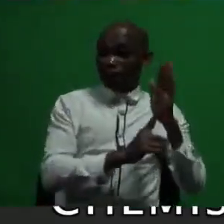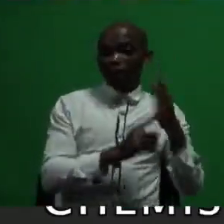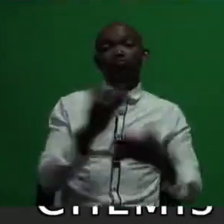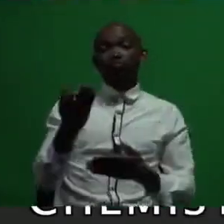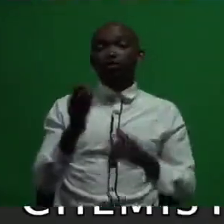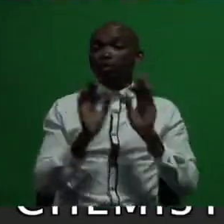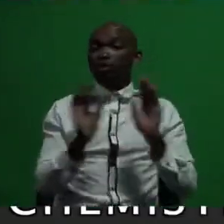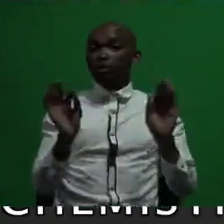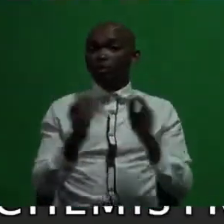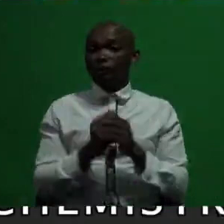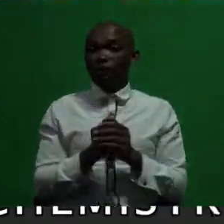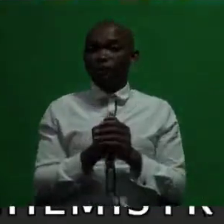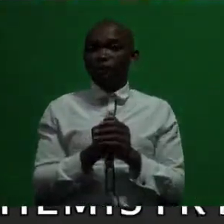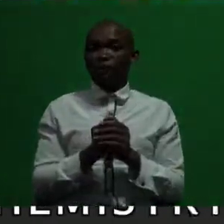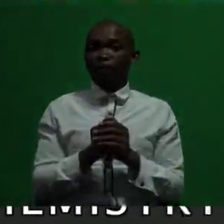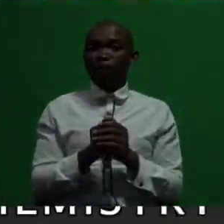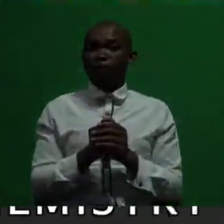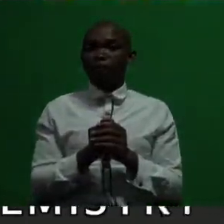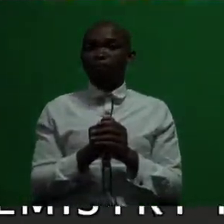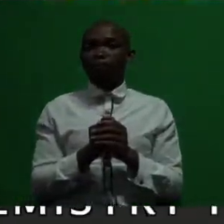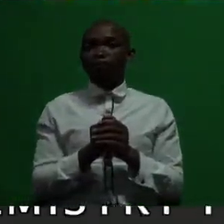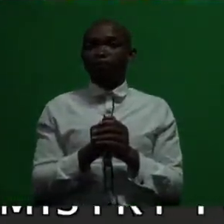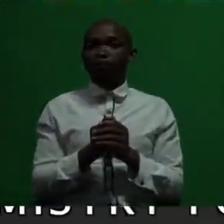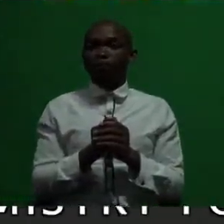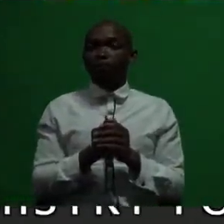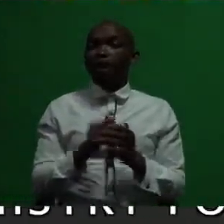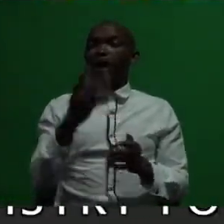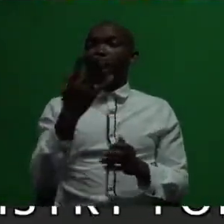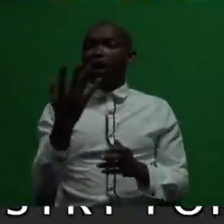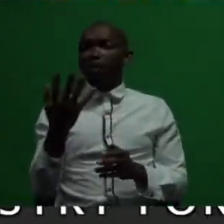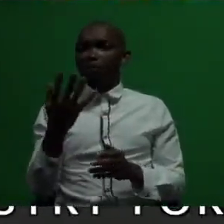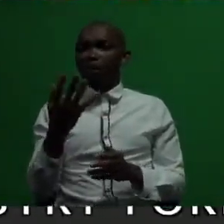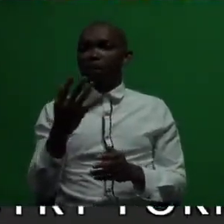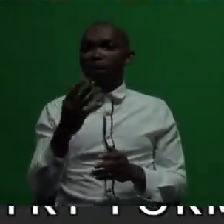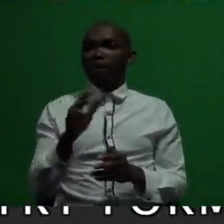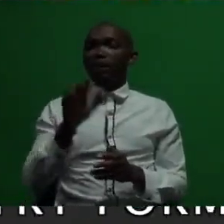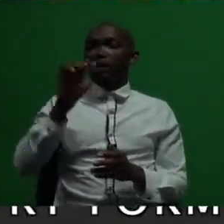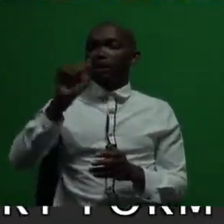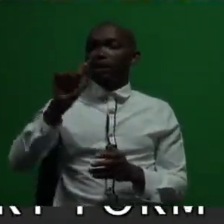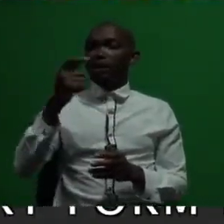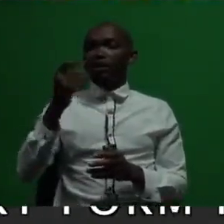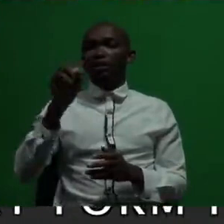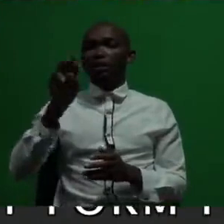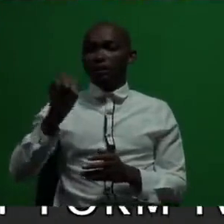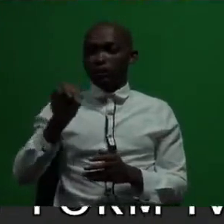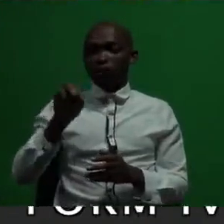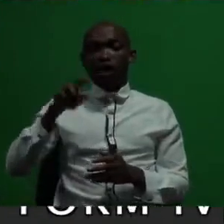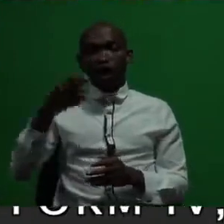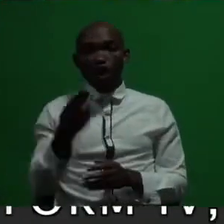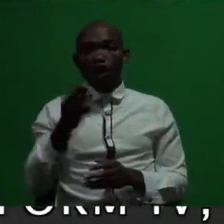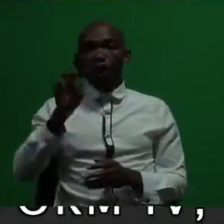atoms. So, let us look how many atoms, how